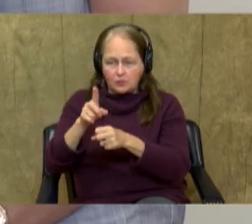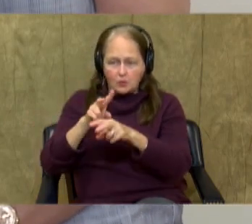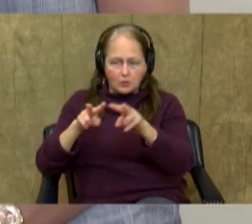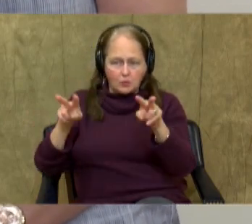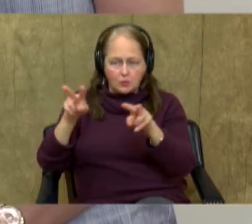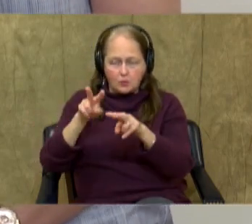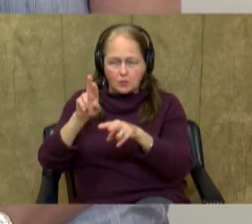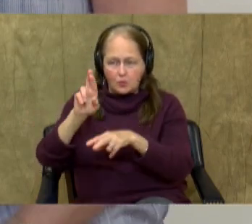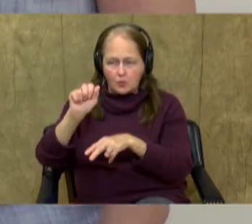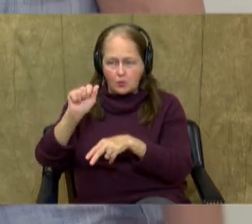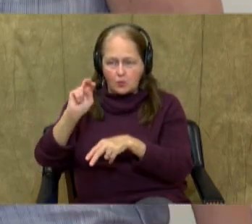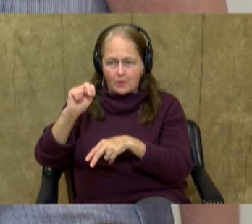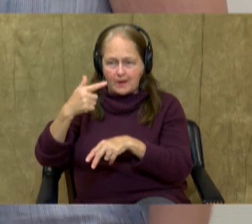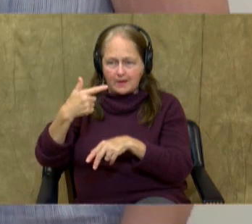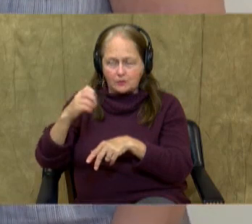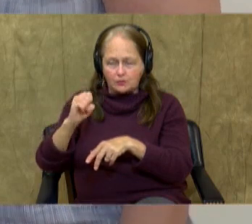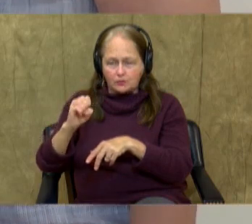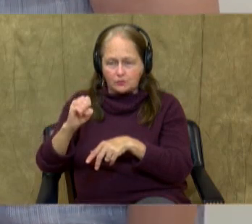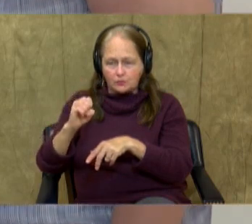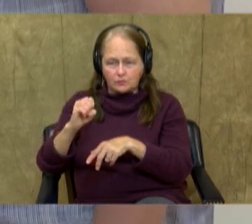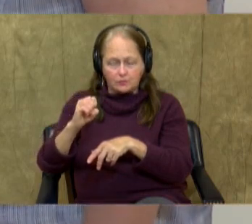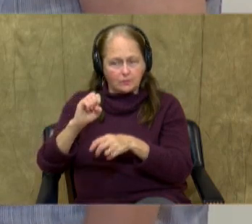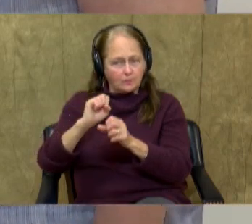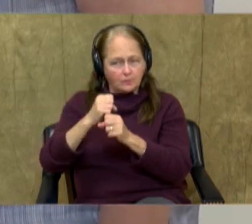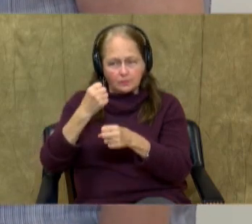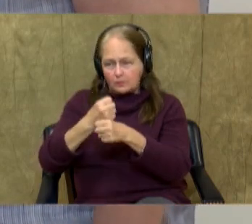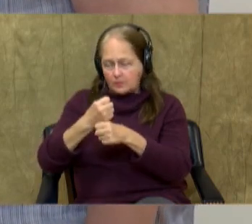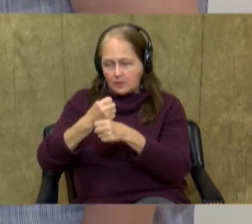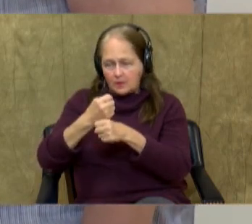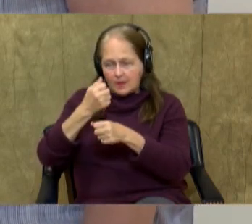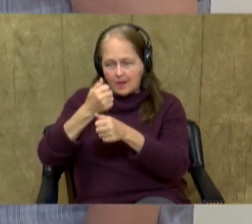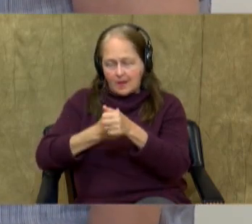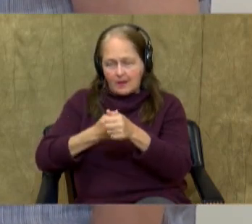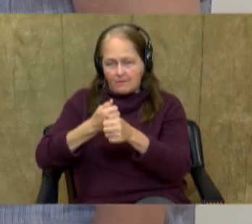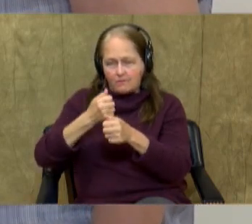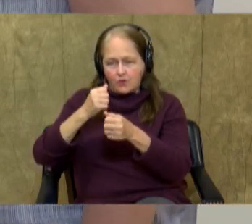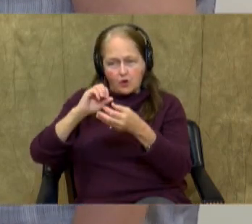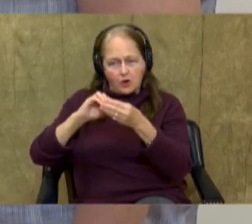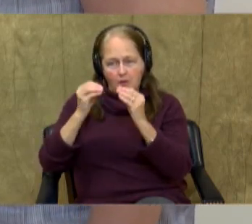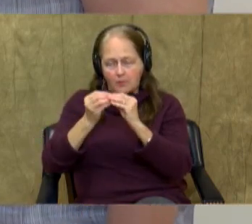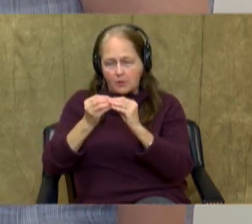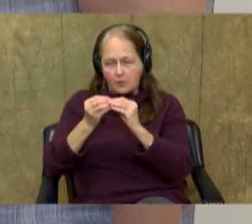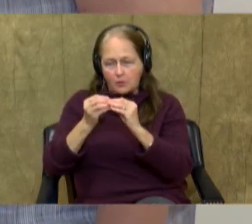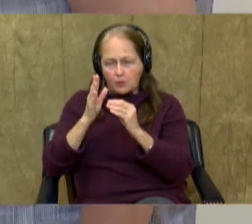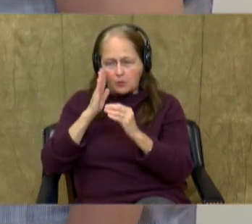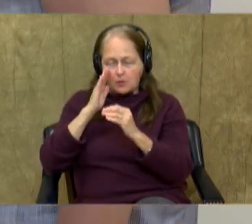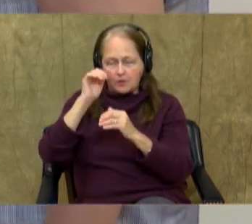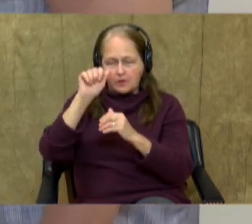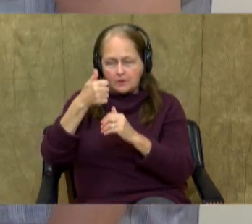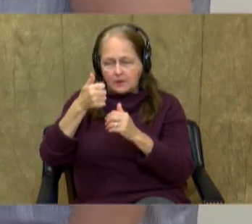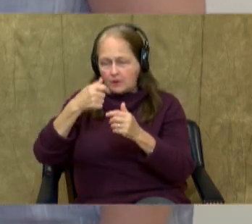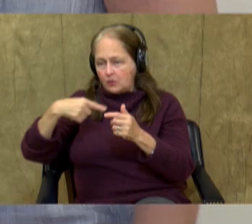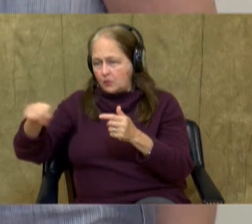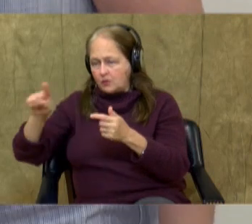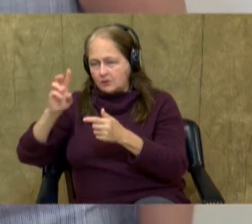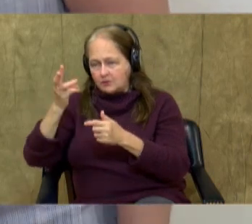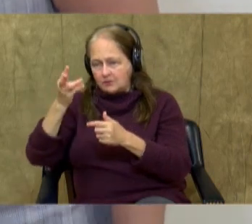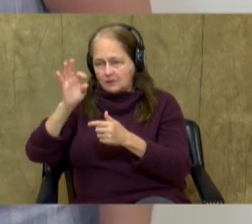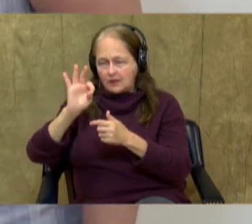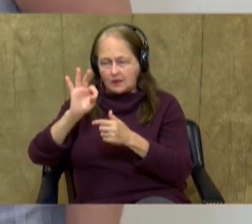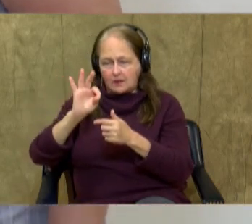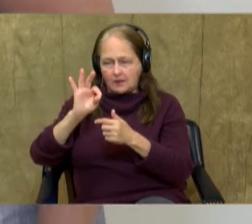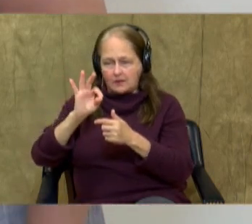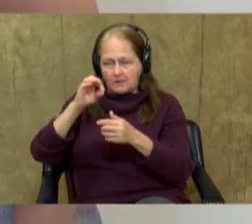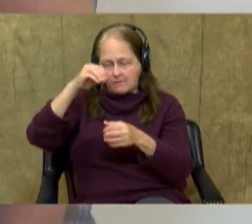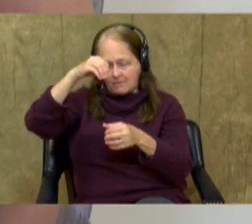at ranges, you couldn't make a bar for every single number. That would be 10 through 69 that you're trying